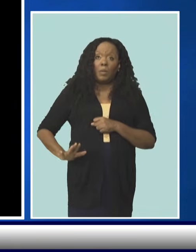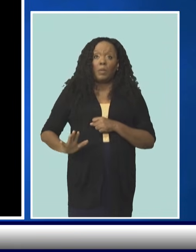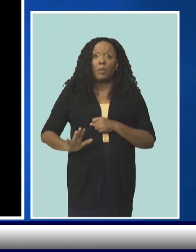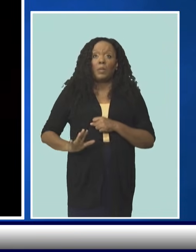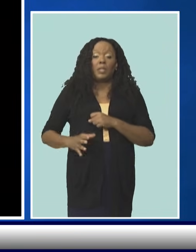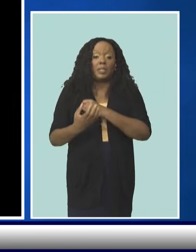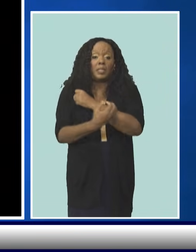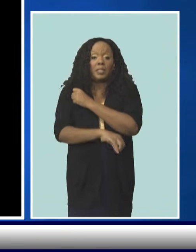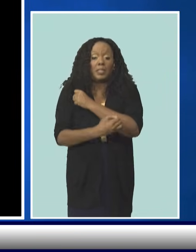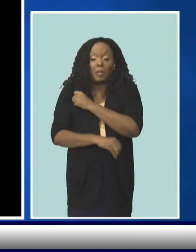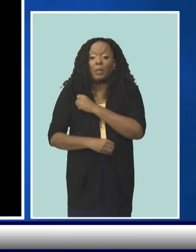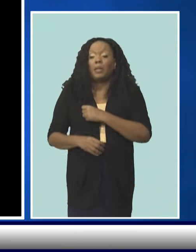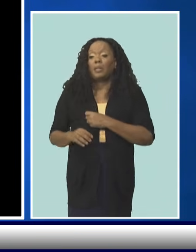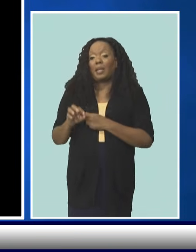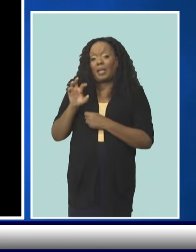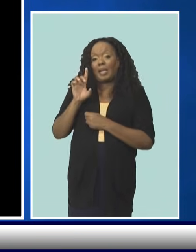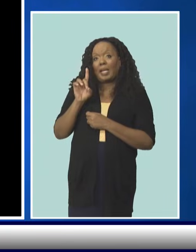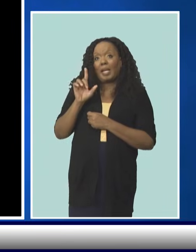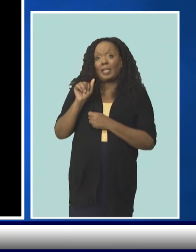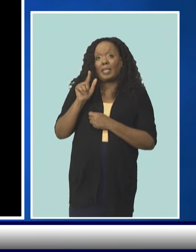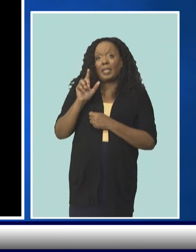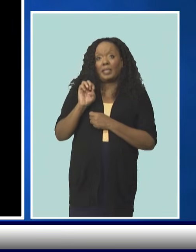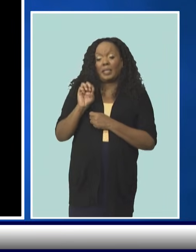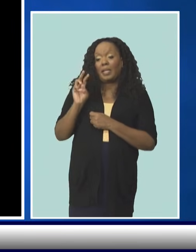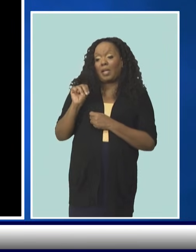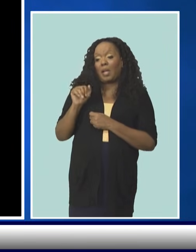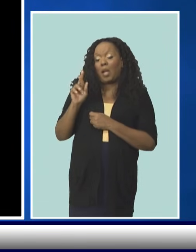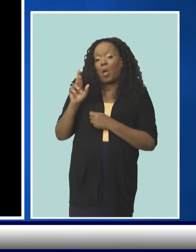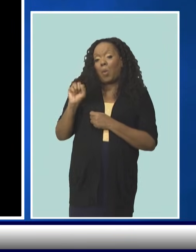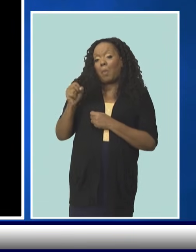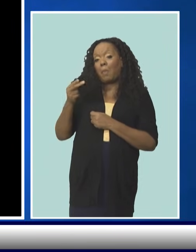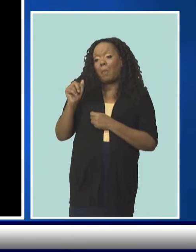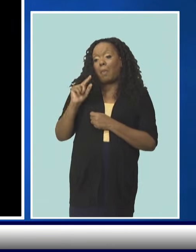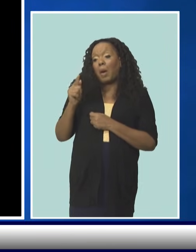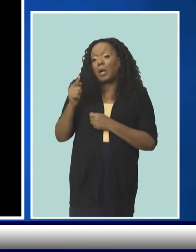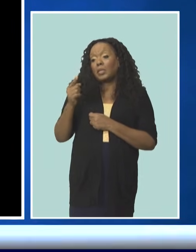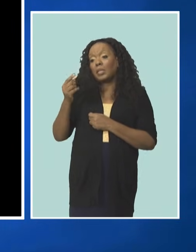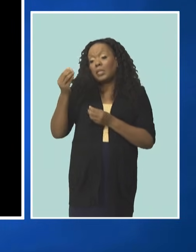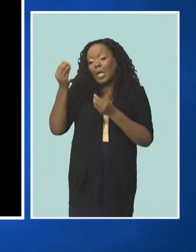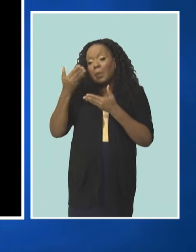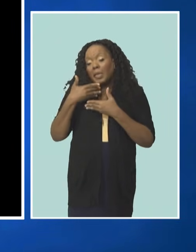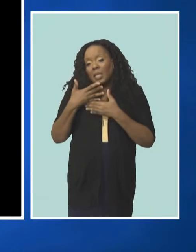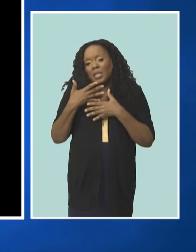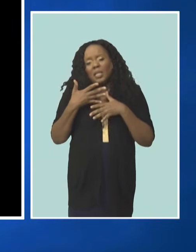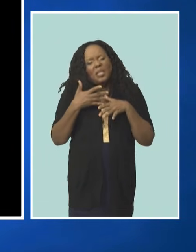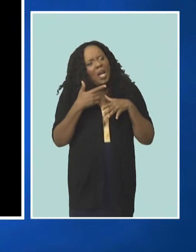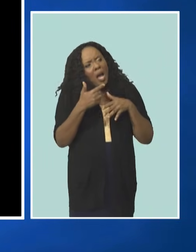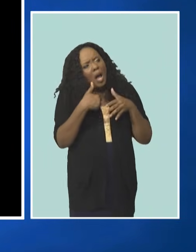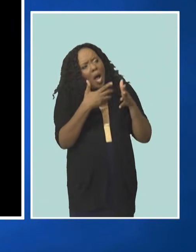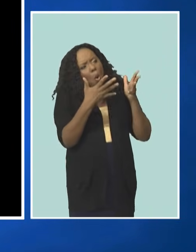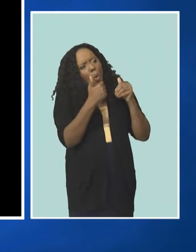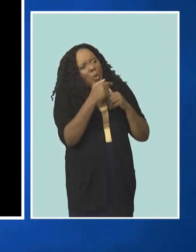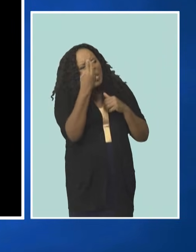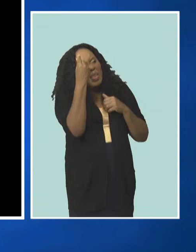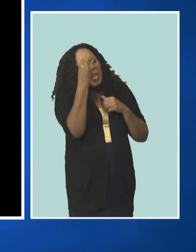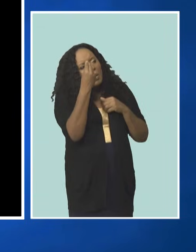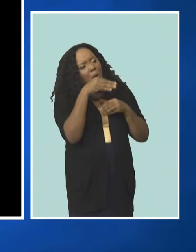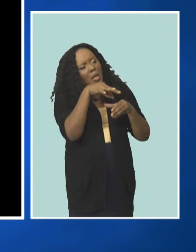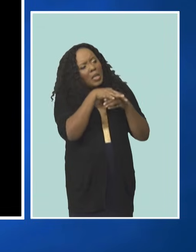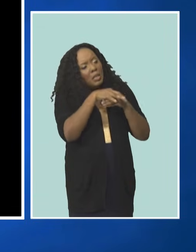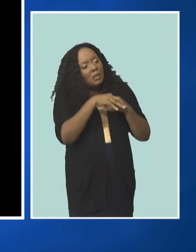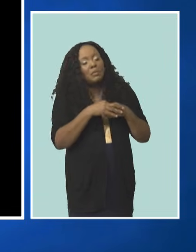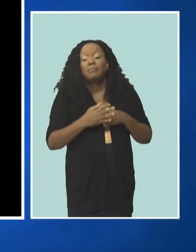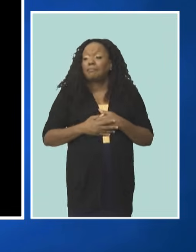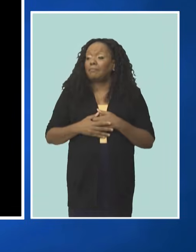Dale whispered to me, I want you to consider elective politics. And from that day until